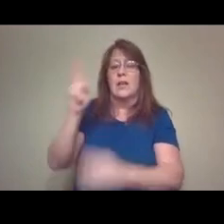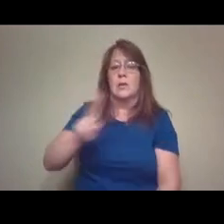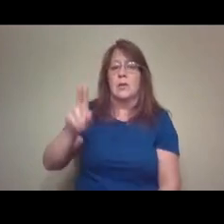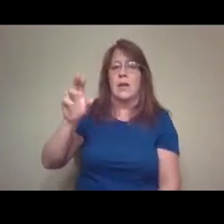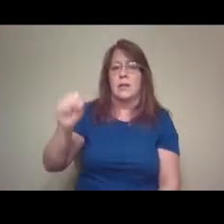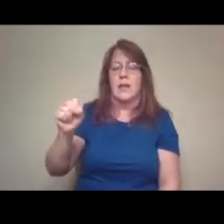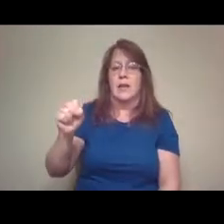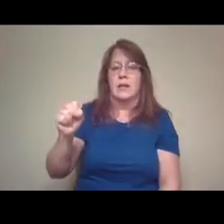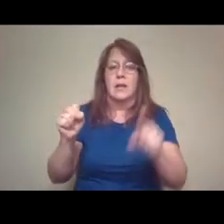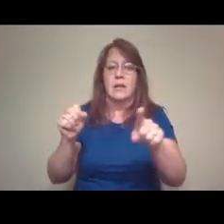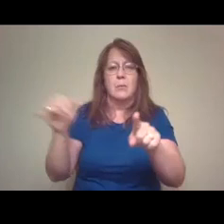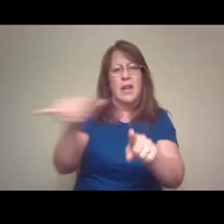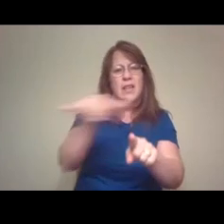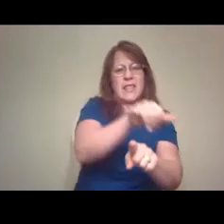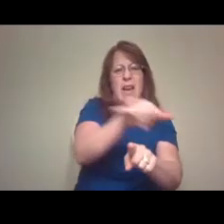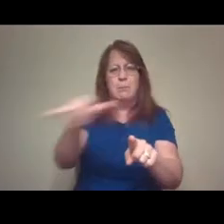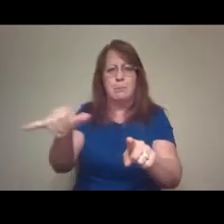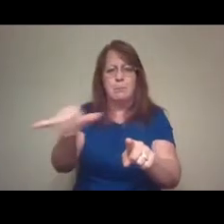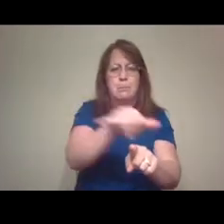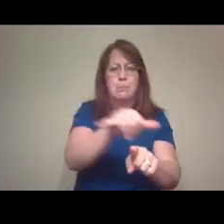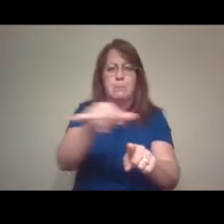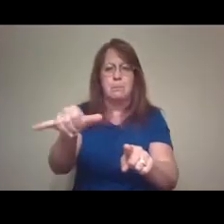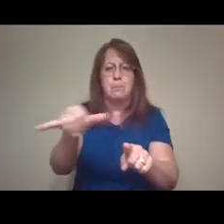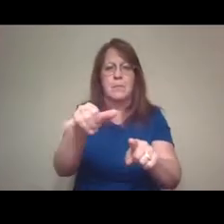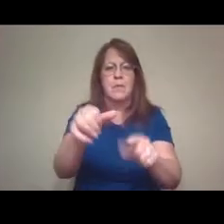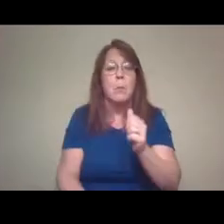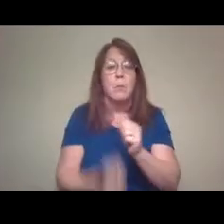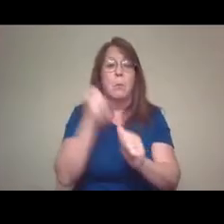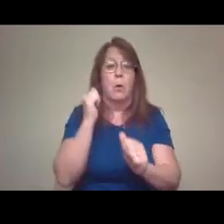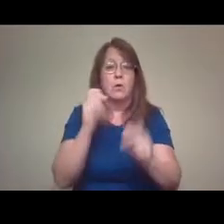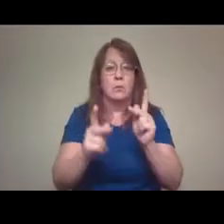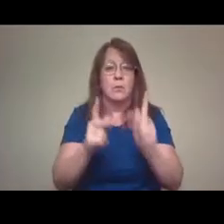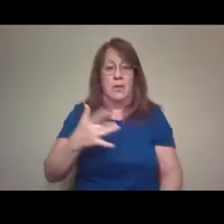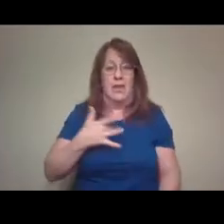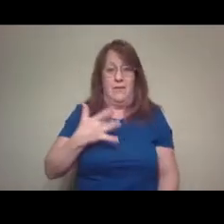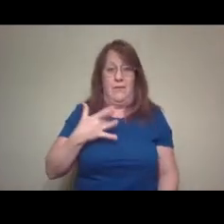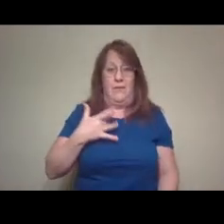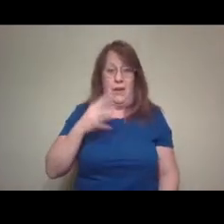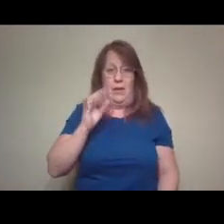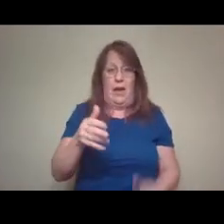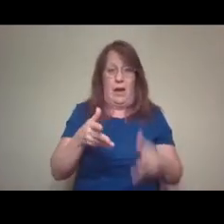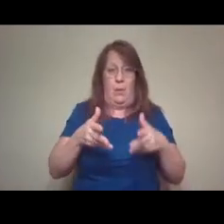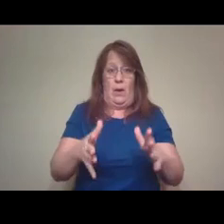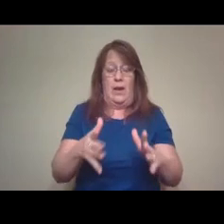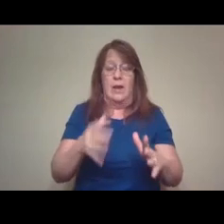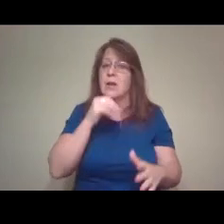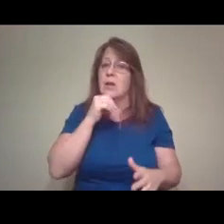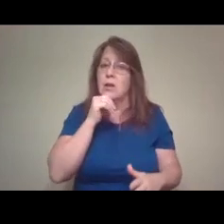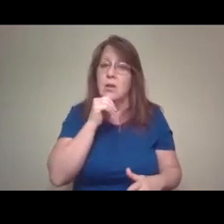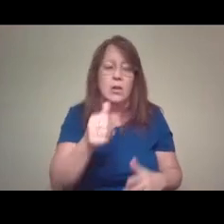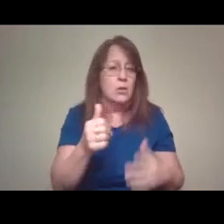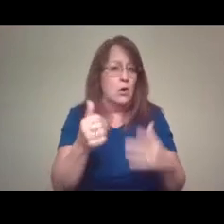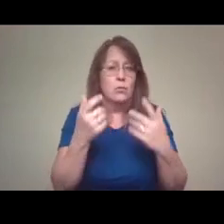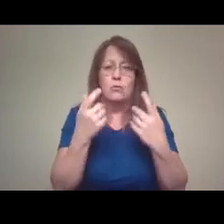saying pretty much the same thing, which is the majority of people who feel suicidal do not go on to attempt or die by